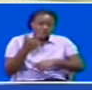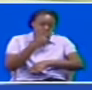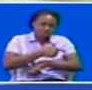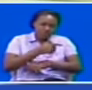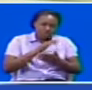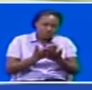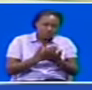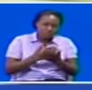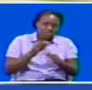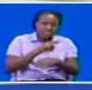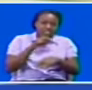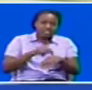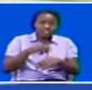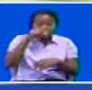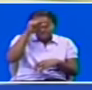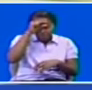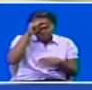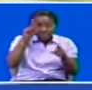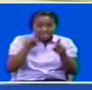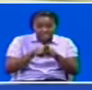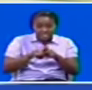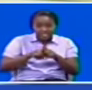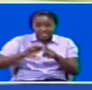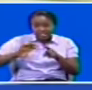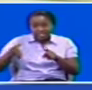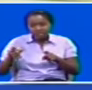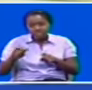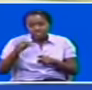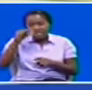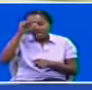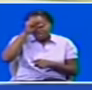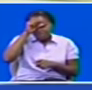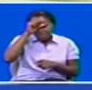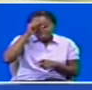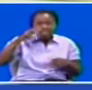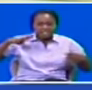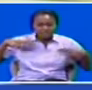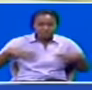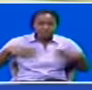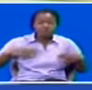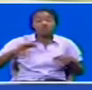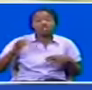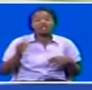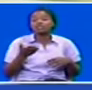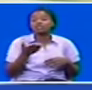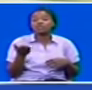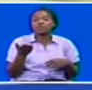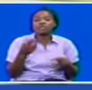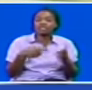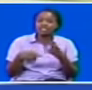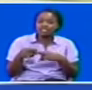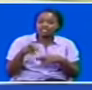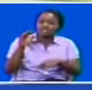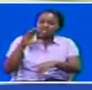the national government as well as the county government and the residents of the county where such deposits have been